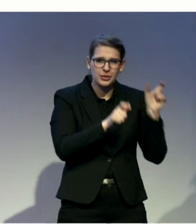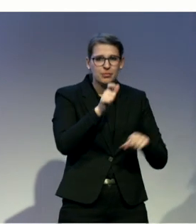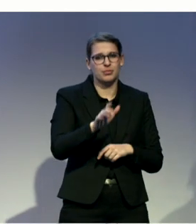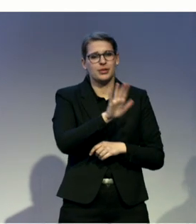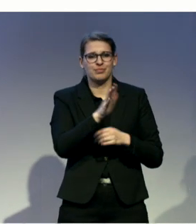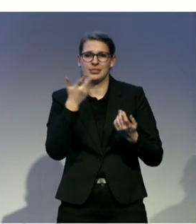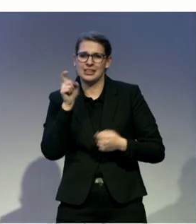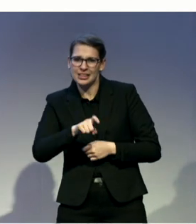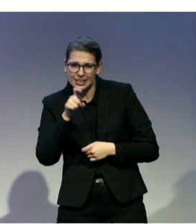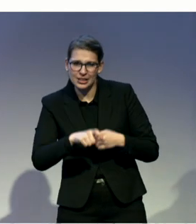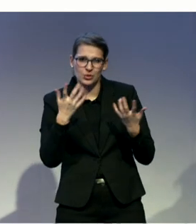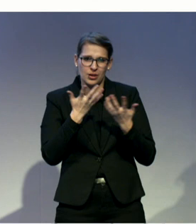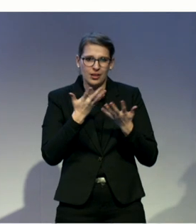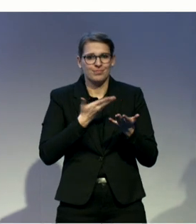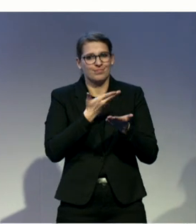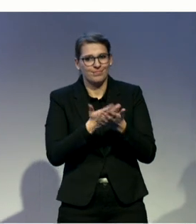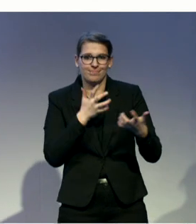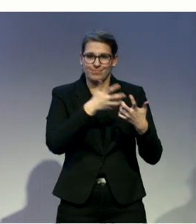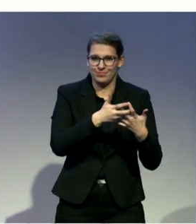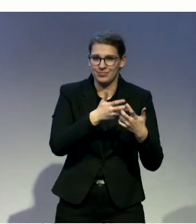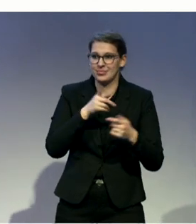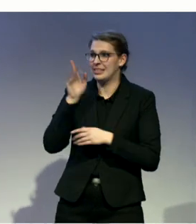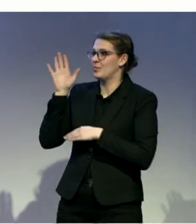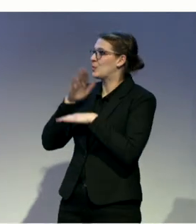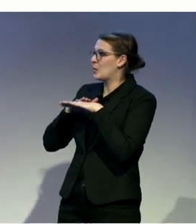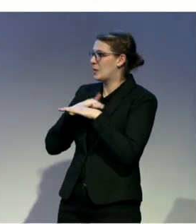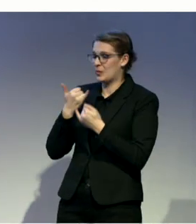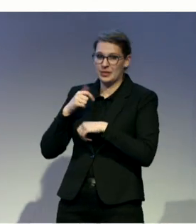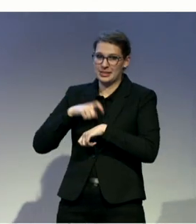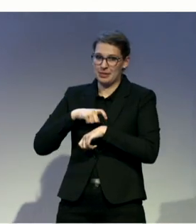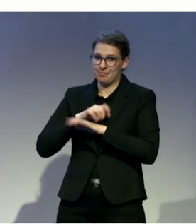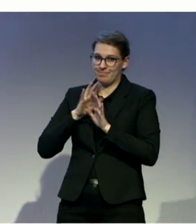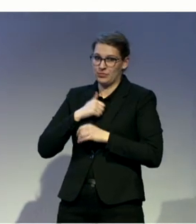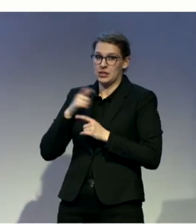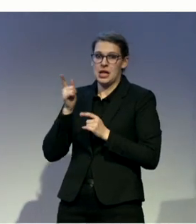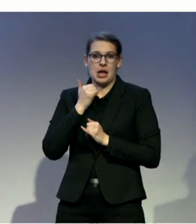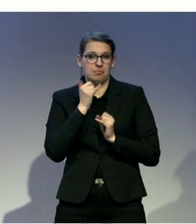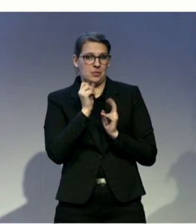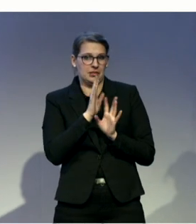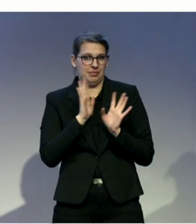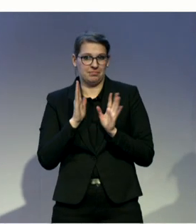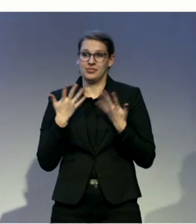Sorry, the time is over, so can you conclude your presentation? Thank you very much.